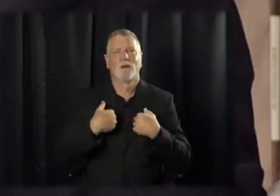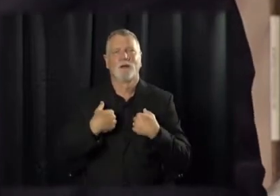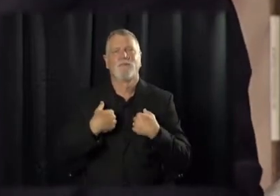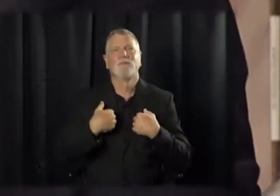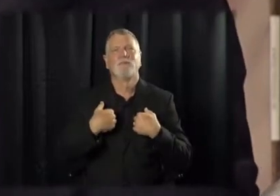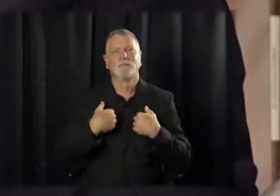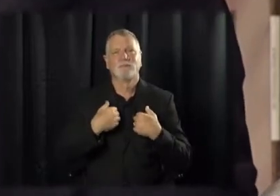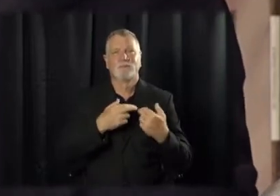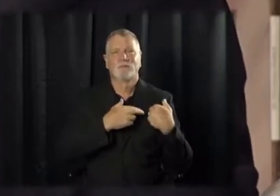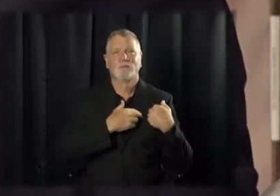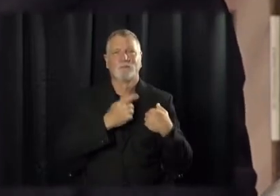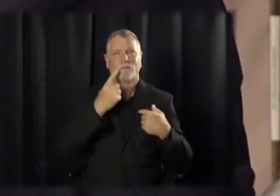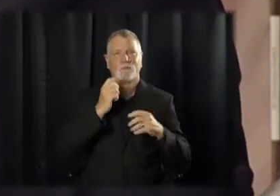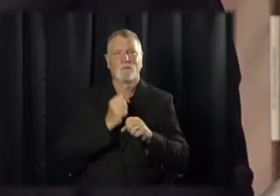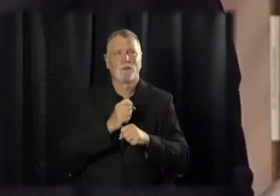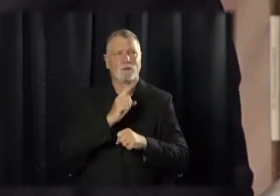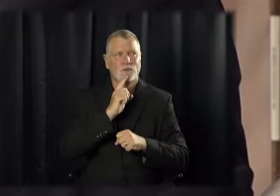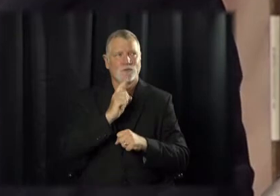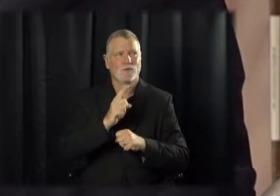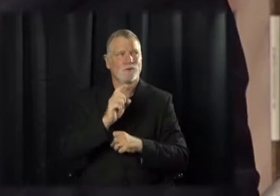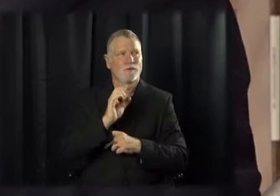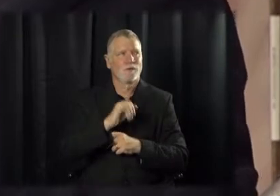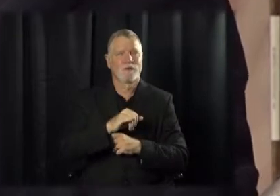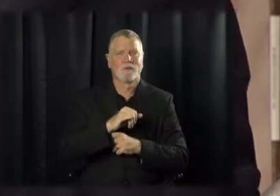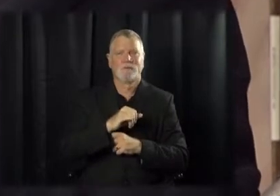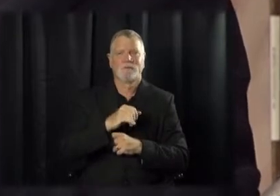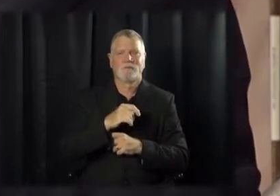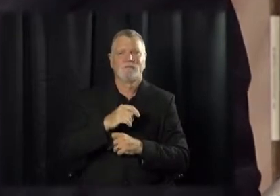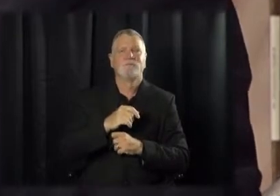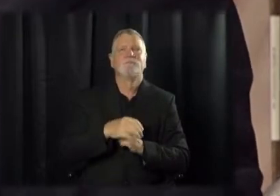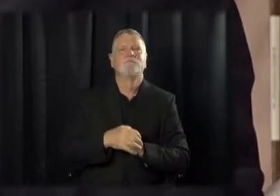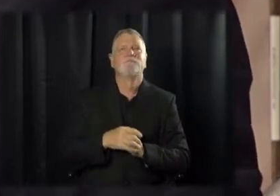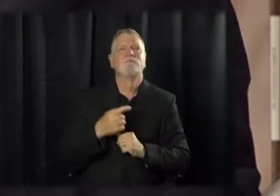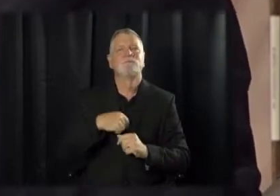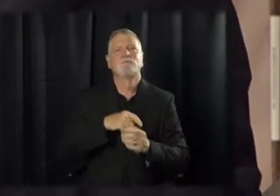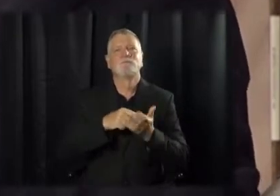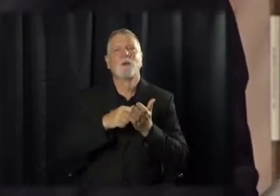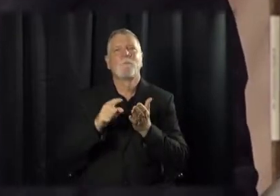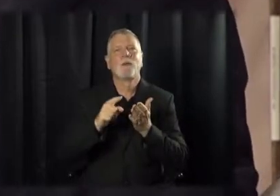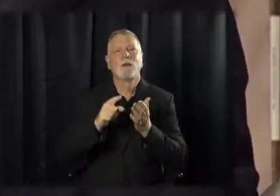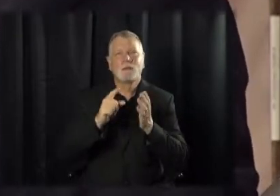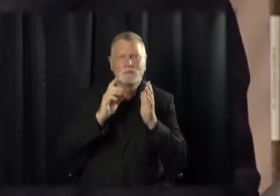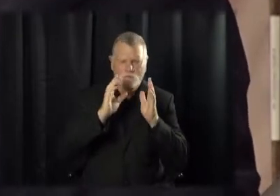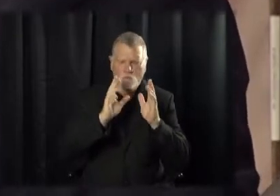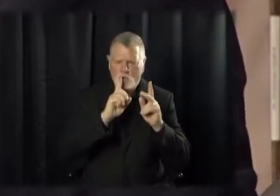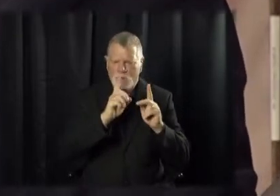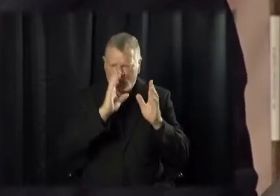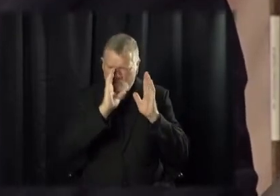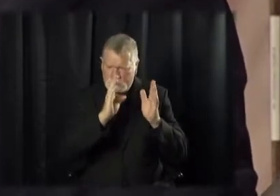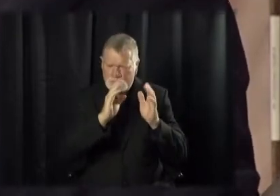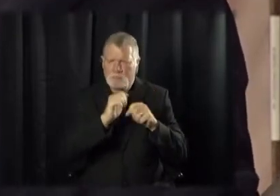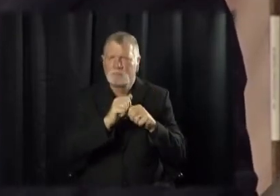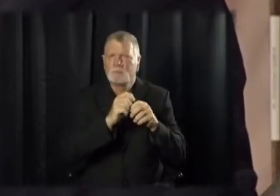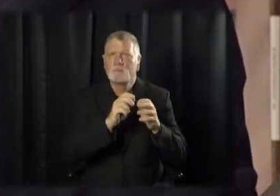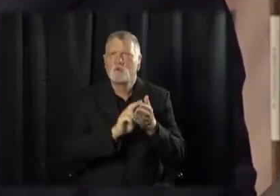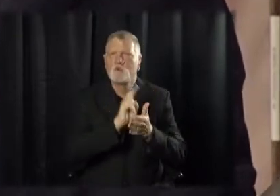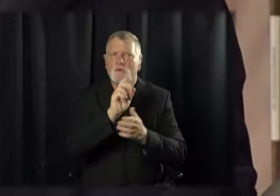I have a responsibility to make sure that we pay special attention to the